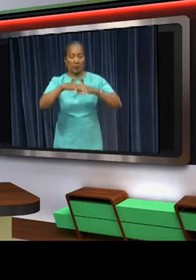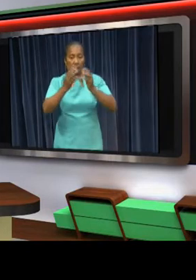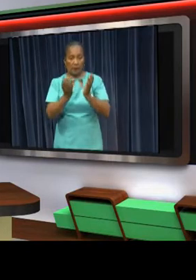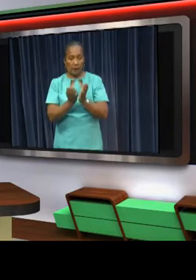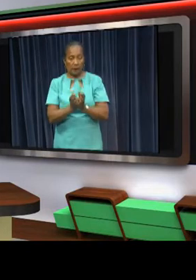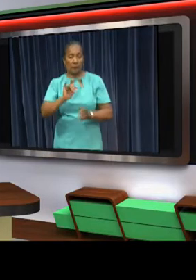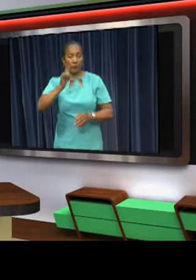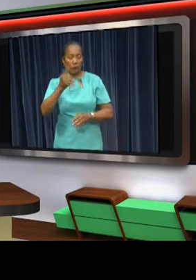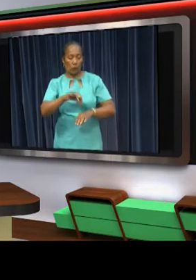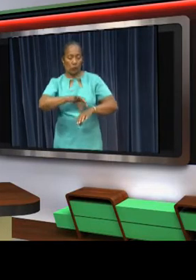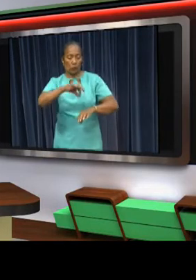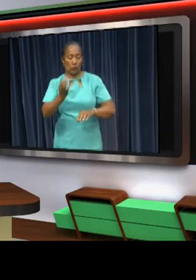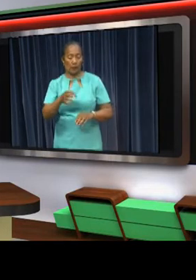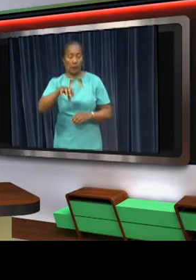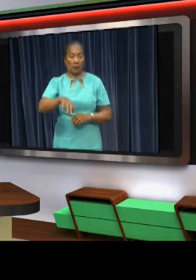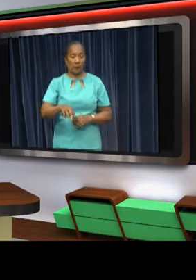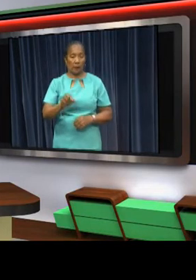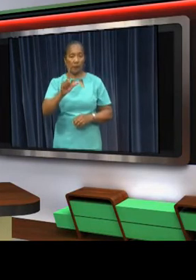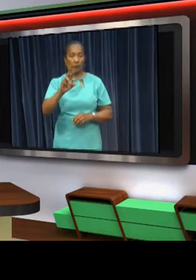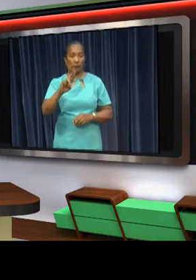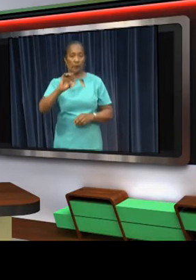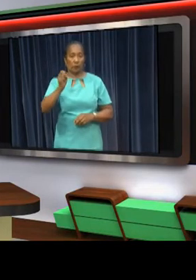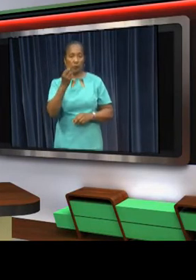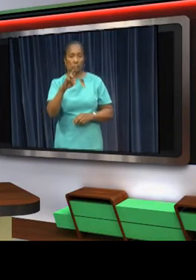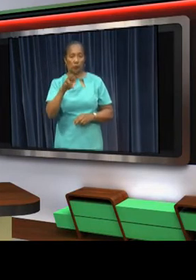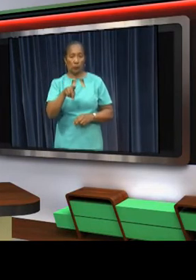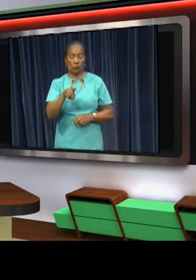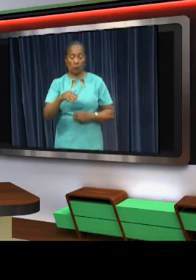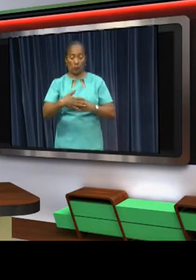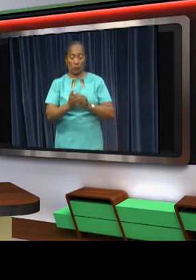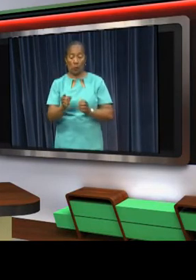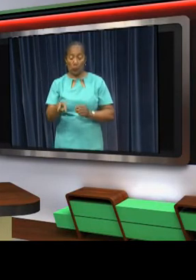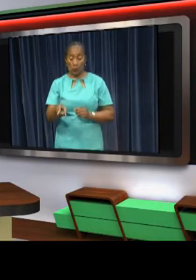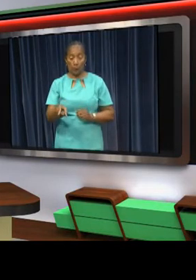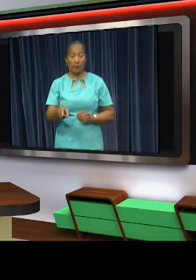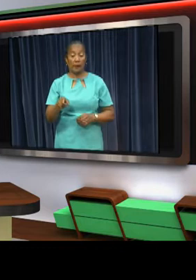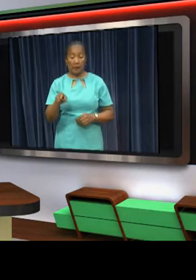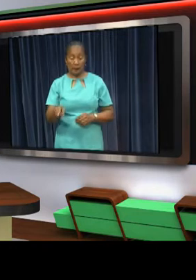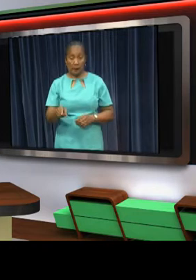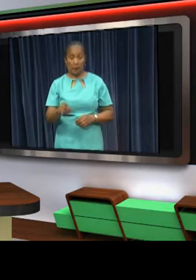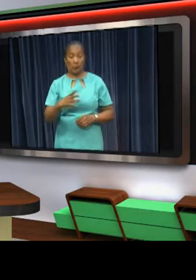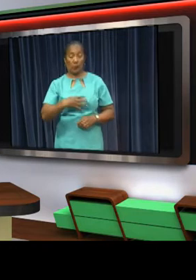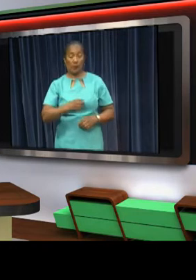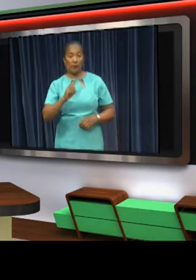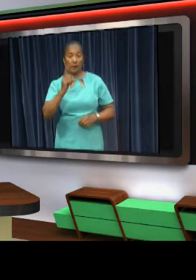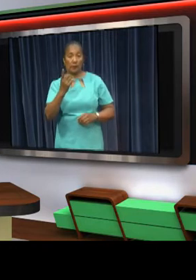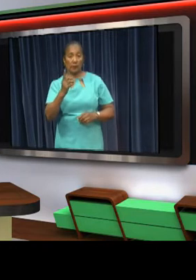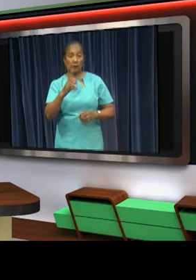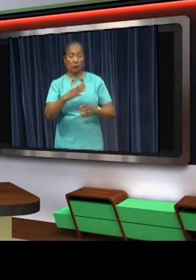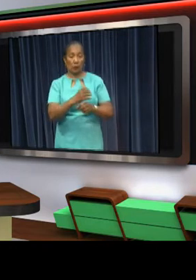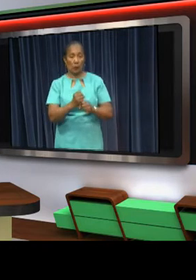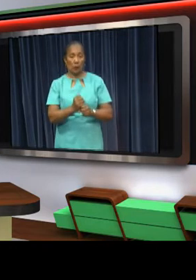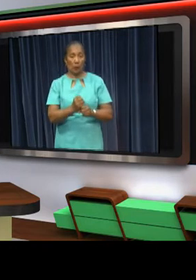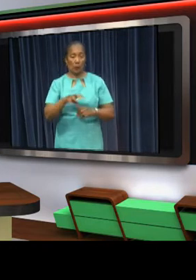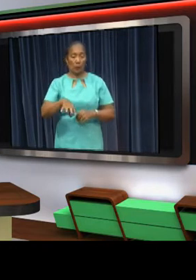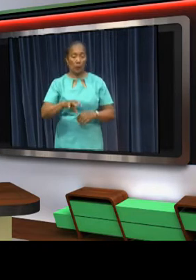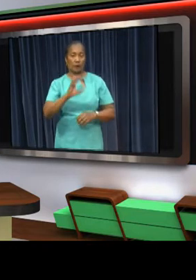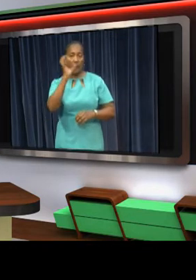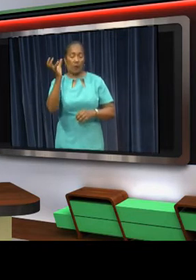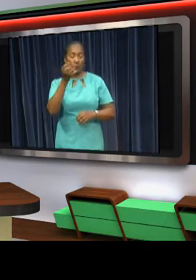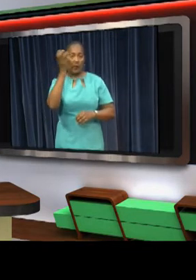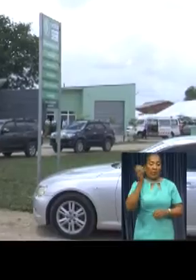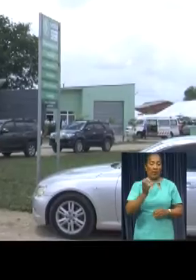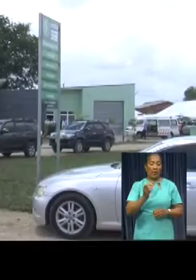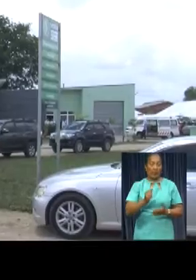Last Friday, a completely renewed health center opened in Latour. The center has a first aid